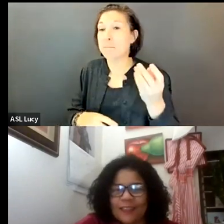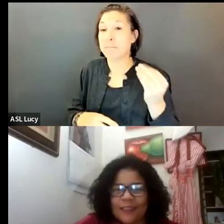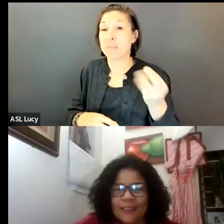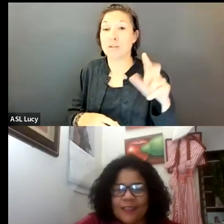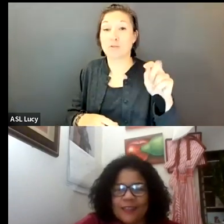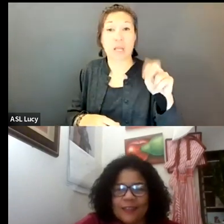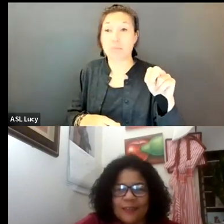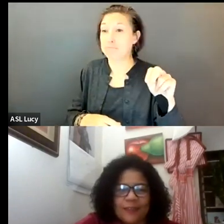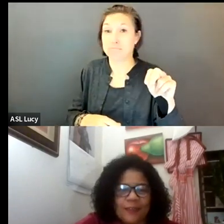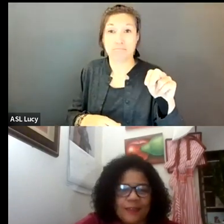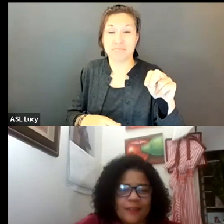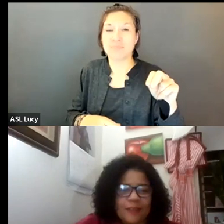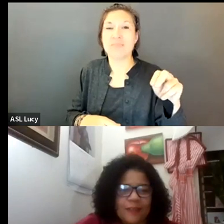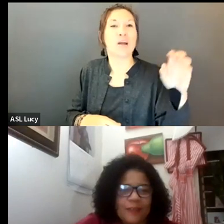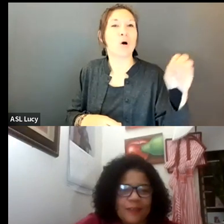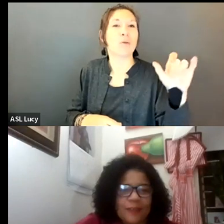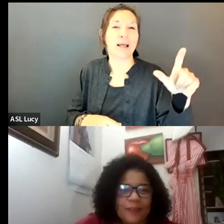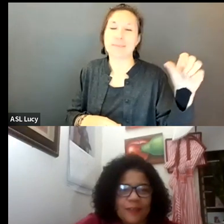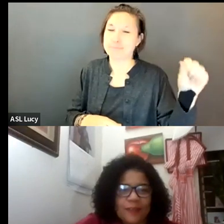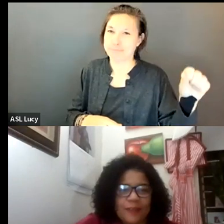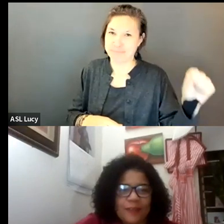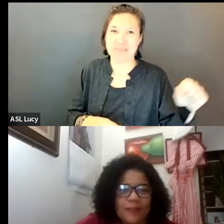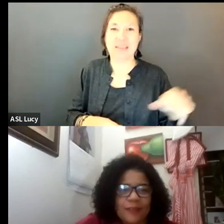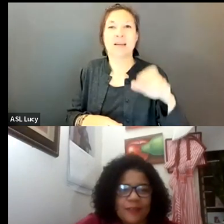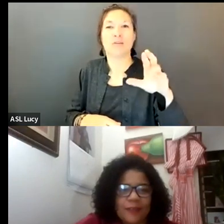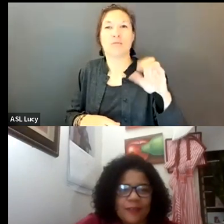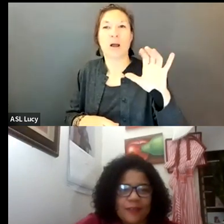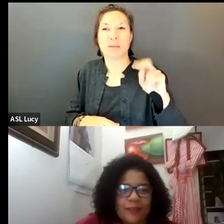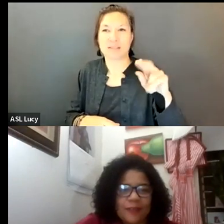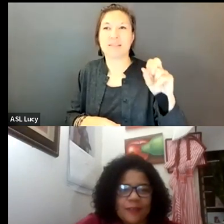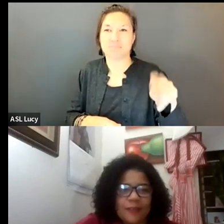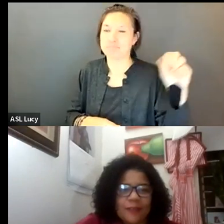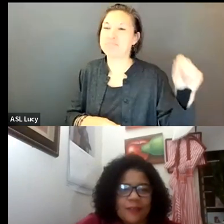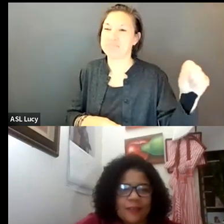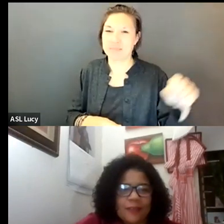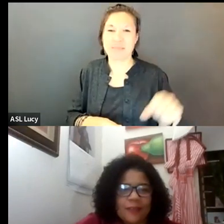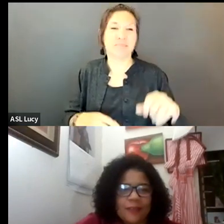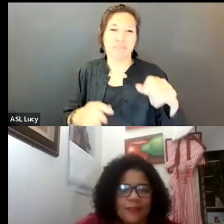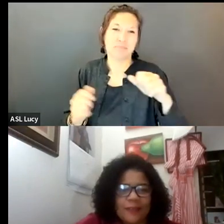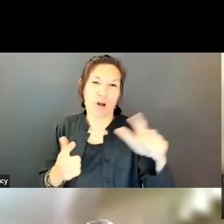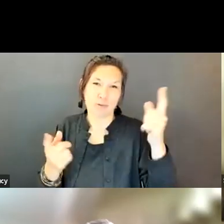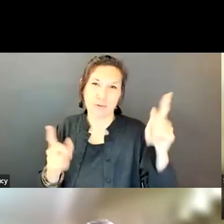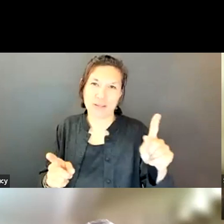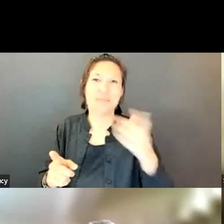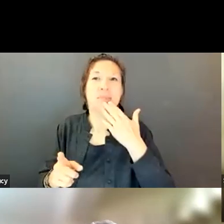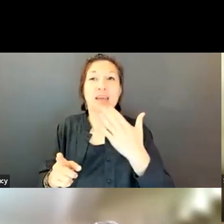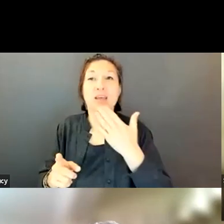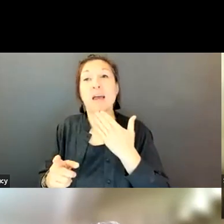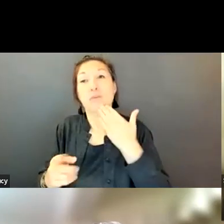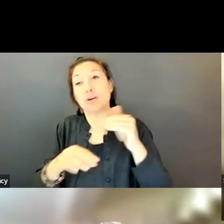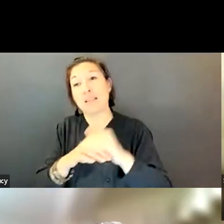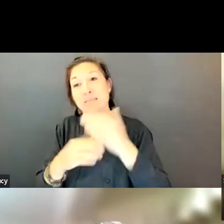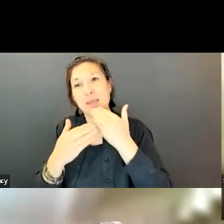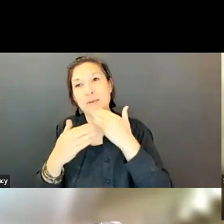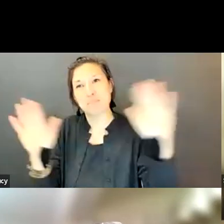Mr O'Neil yeah Robinson yes it's unanimous thank you all right thank you and good evening